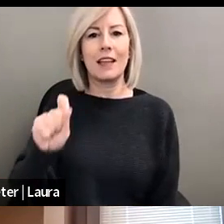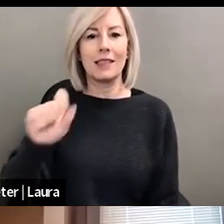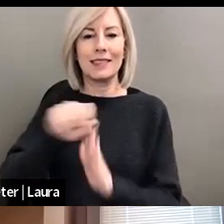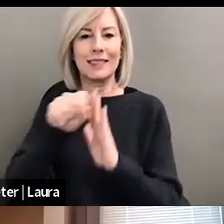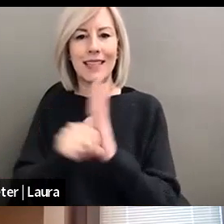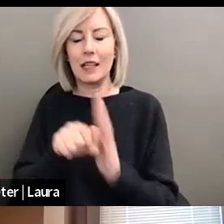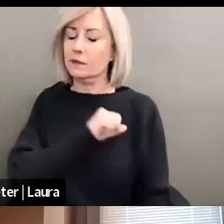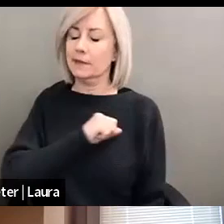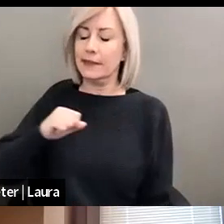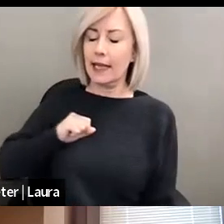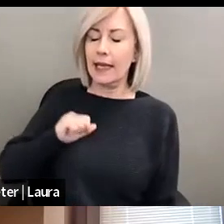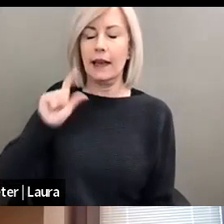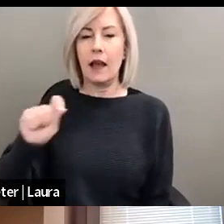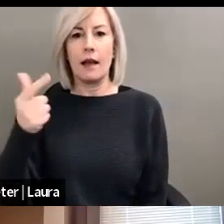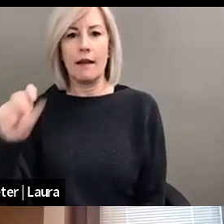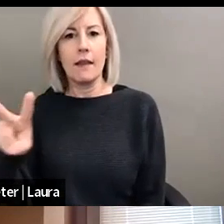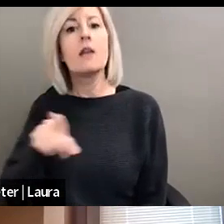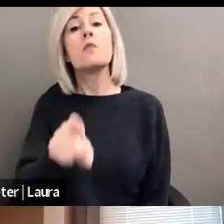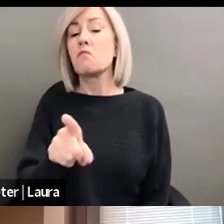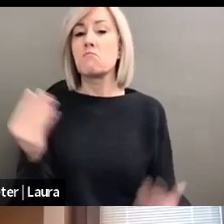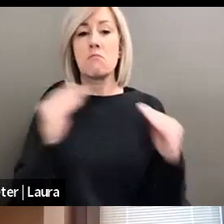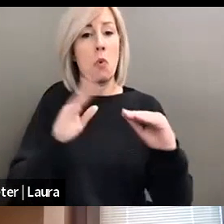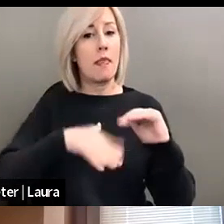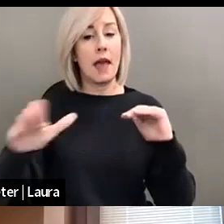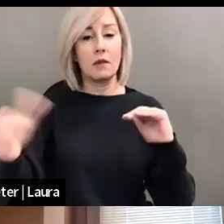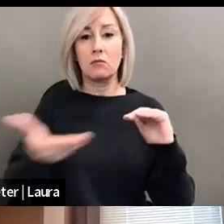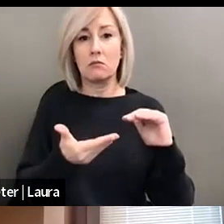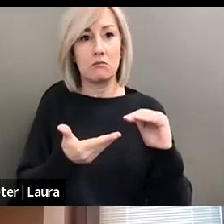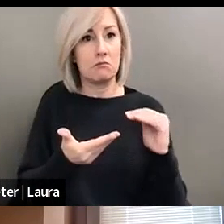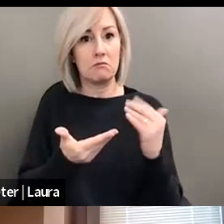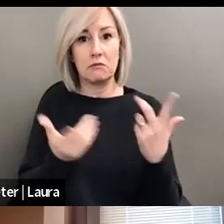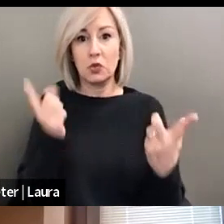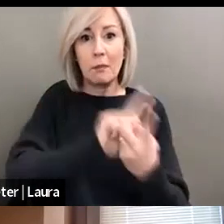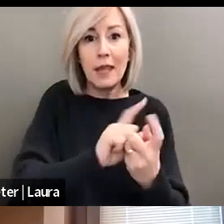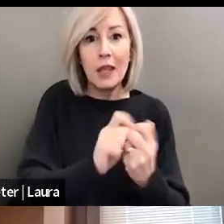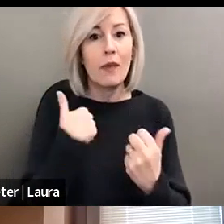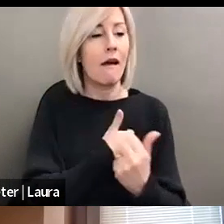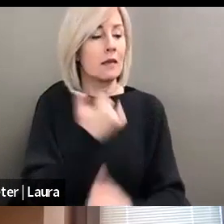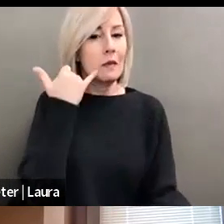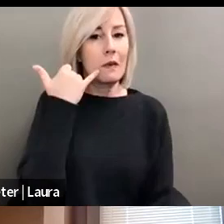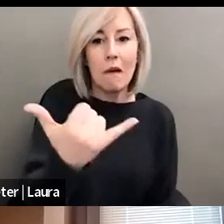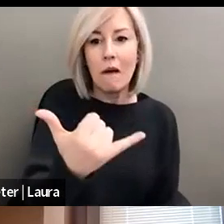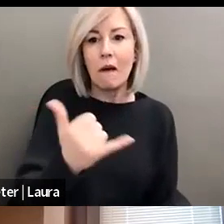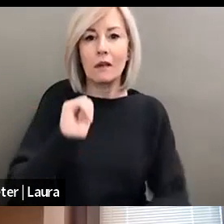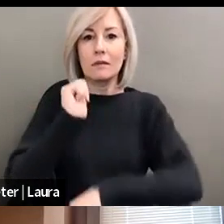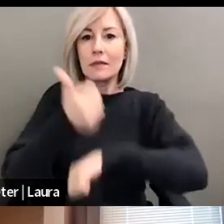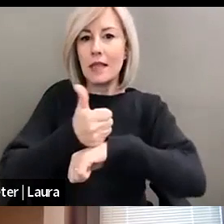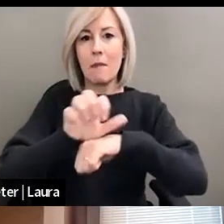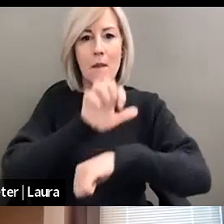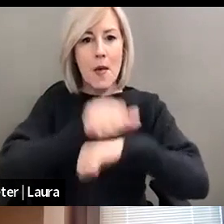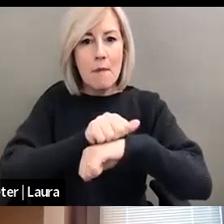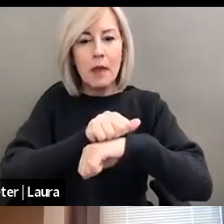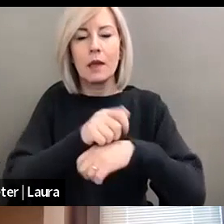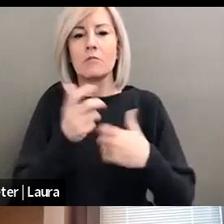grassley.senate.gov. We are more than welcome to, you're more than welcome to meet with us, give us a call, set up an appointment,